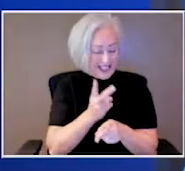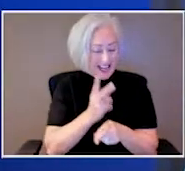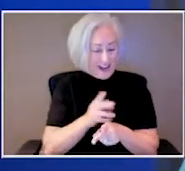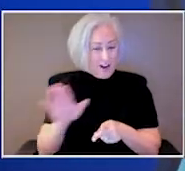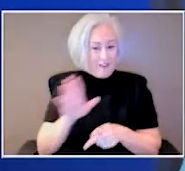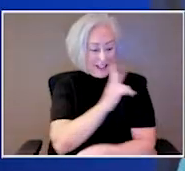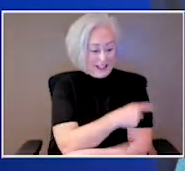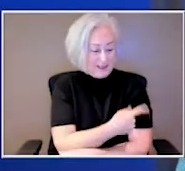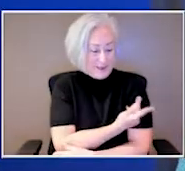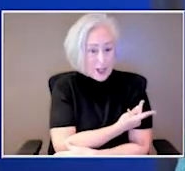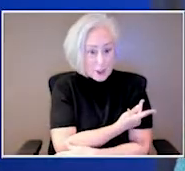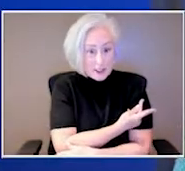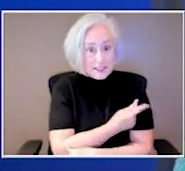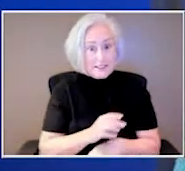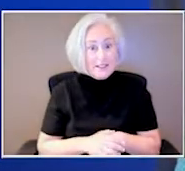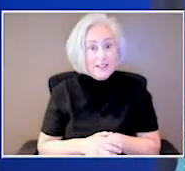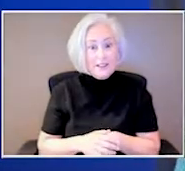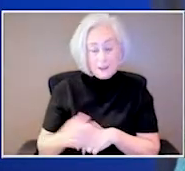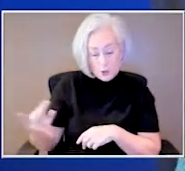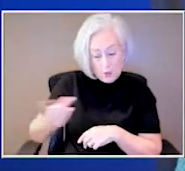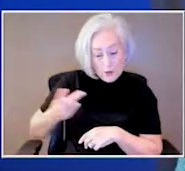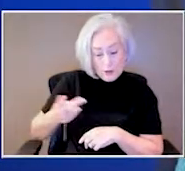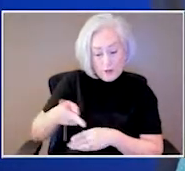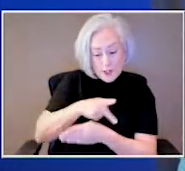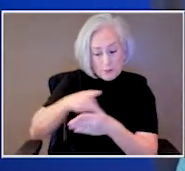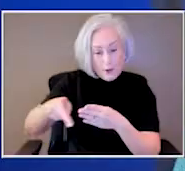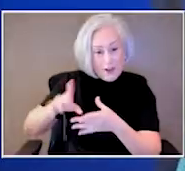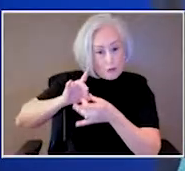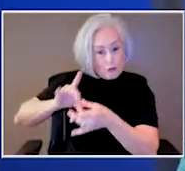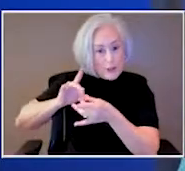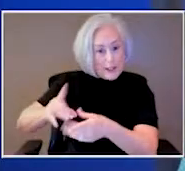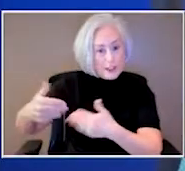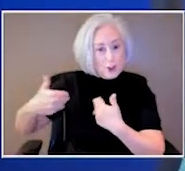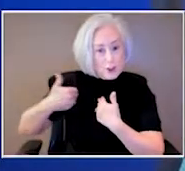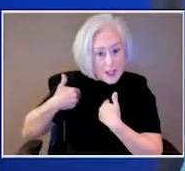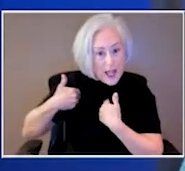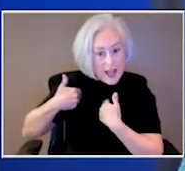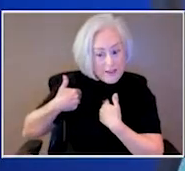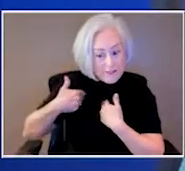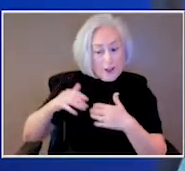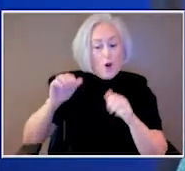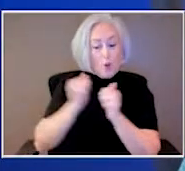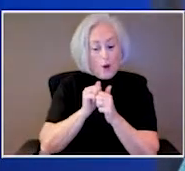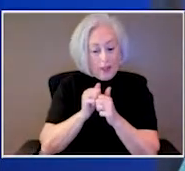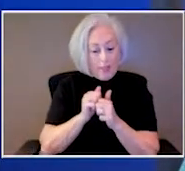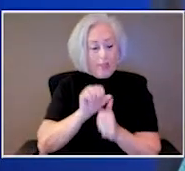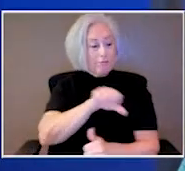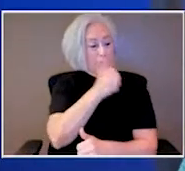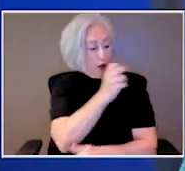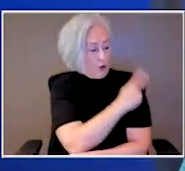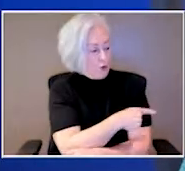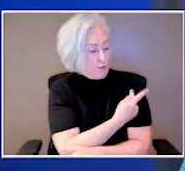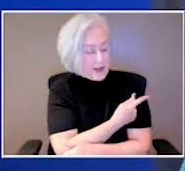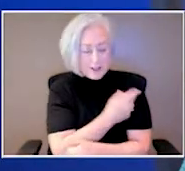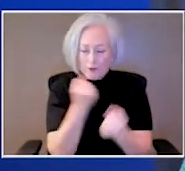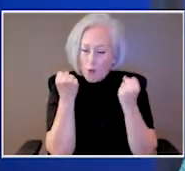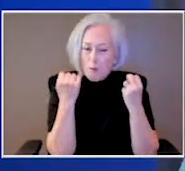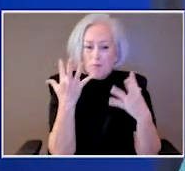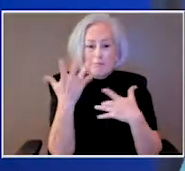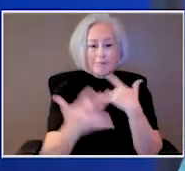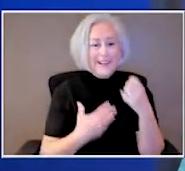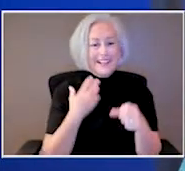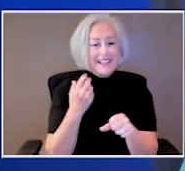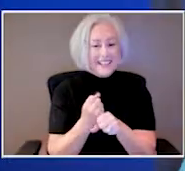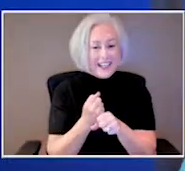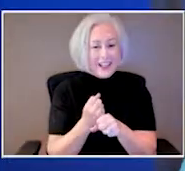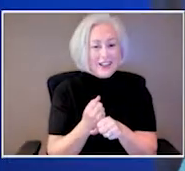And so we had a professional relationship dealing with those patients for a number of years, never dreaming